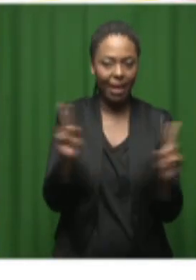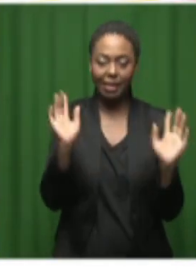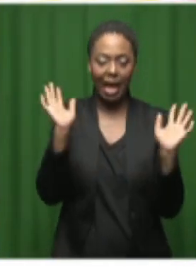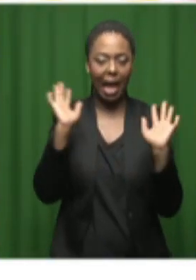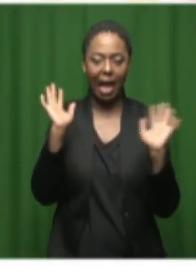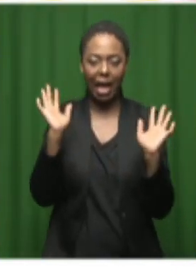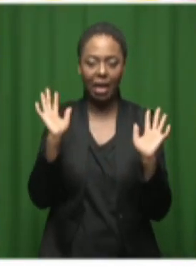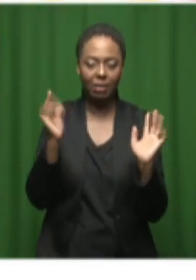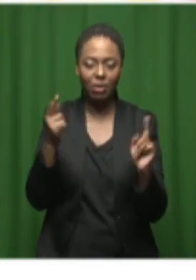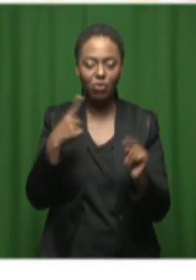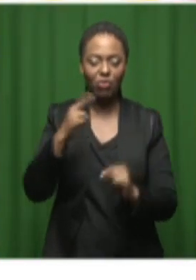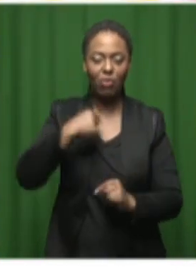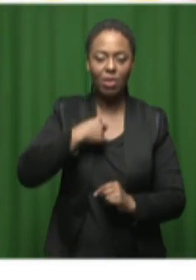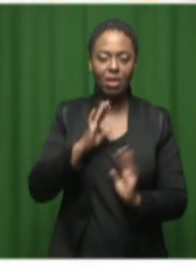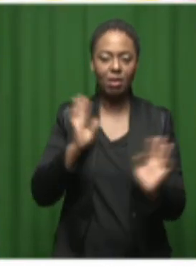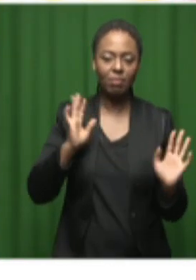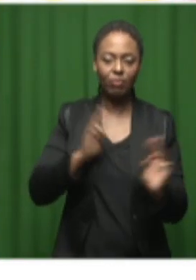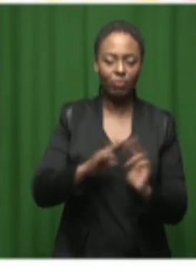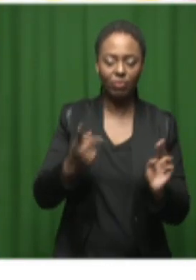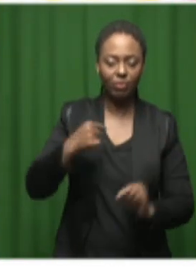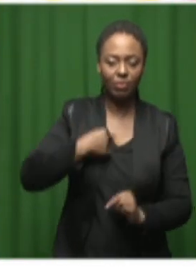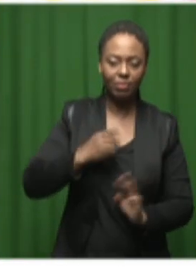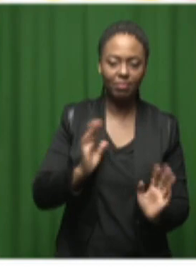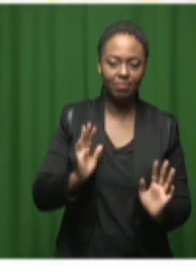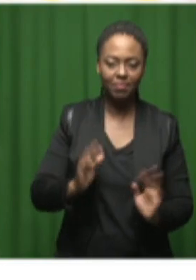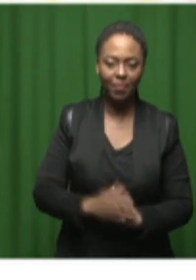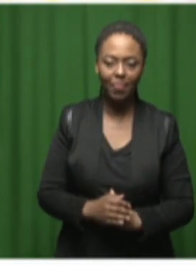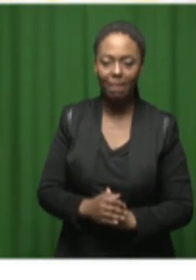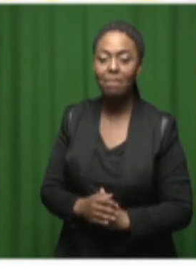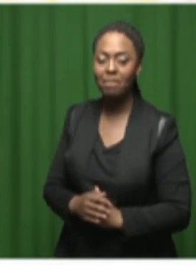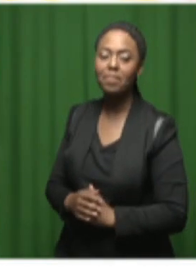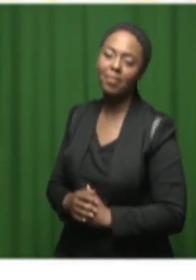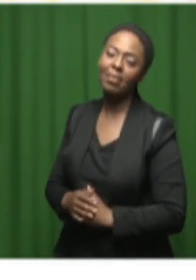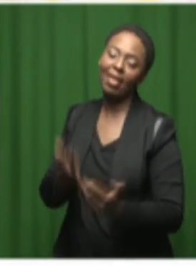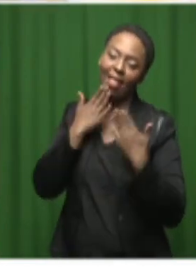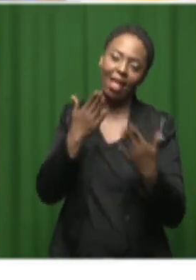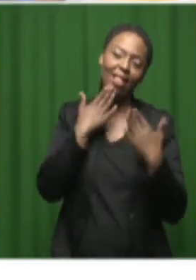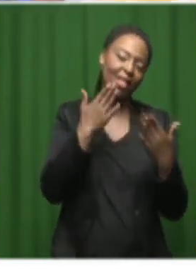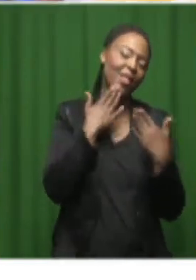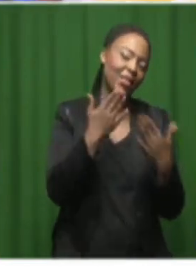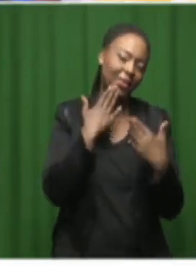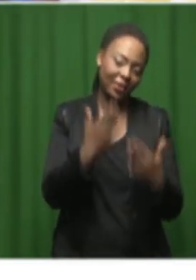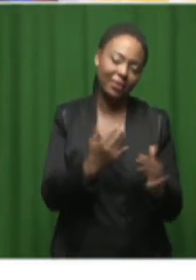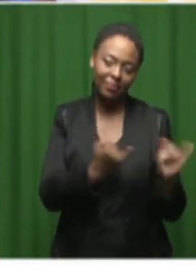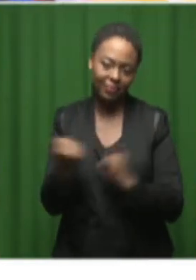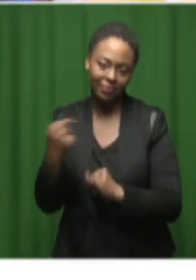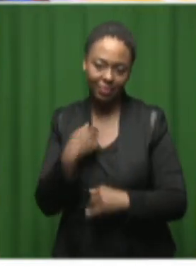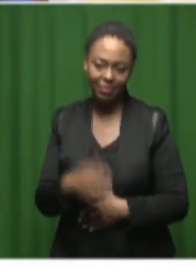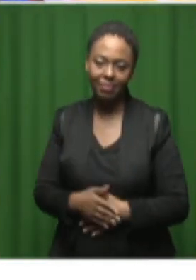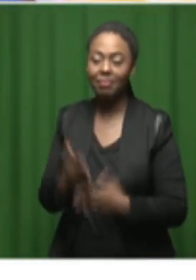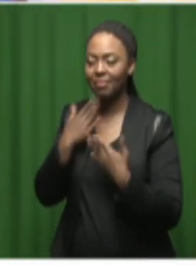explore Got you. that part. Okay, Linda, great chatting to you. Thank you so much Thank for you joining so us. much for having It's me, an absolute guys. pleasure. That was